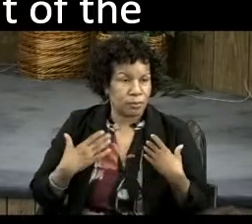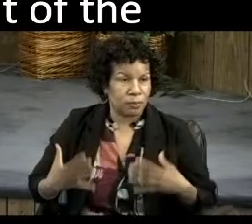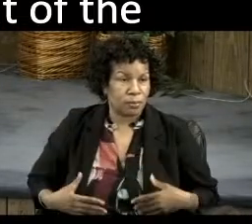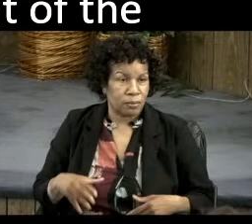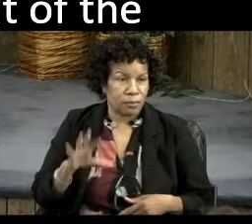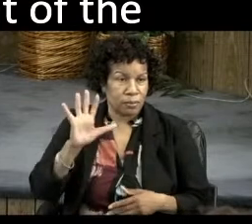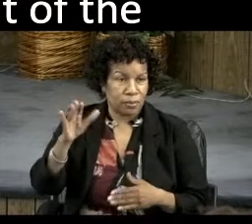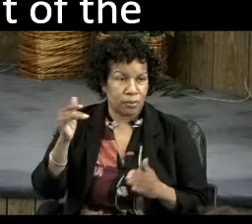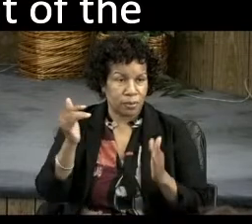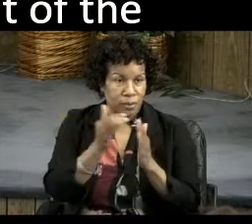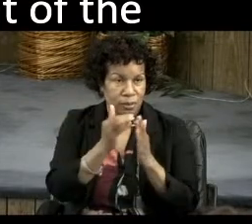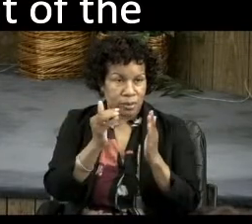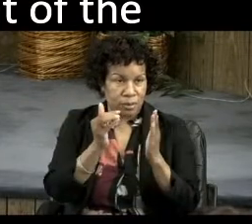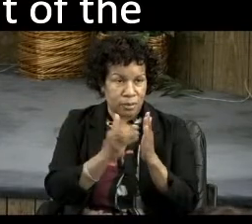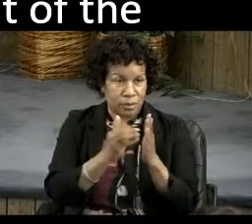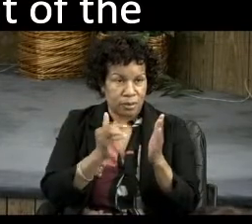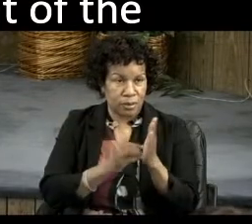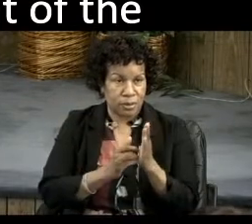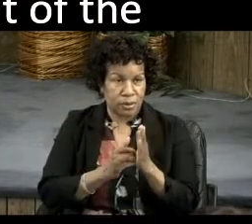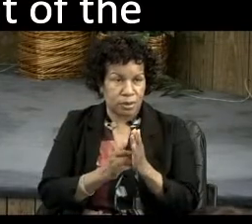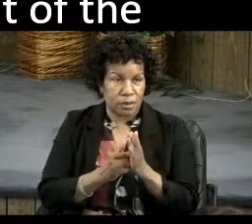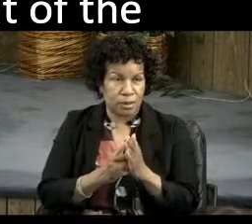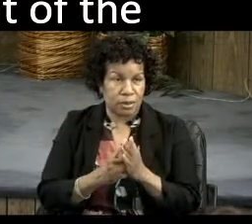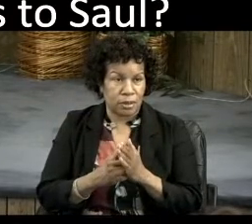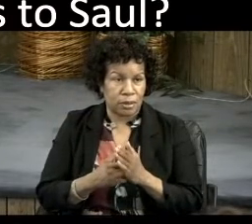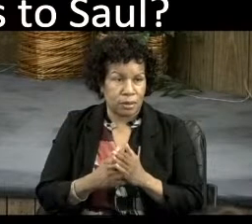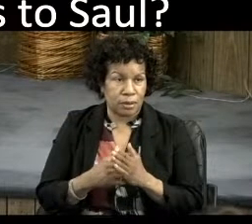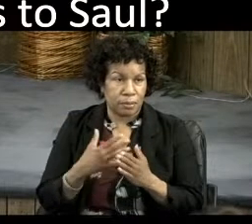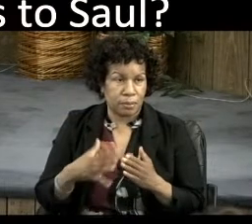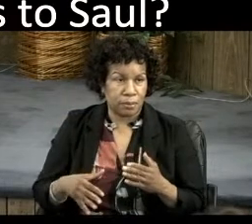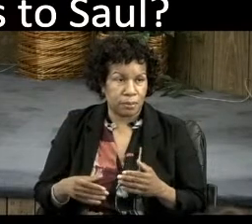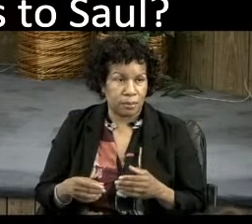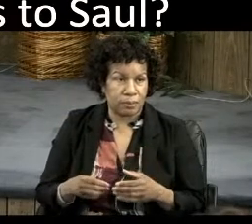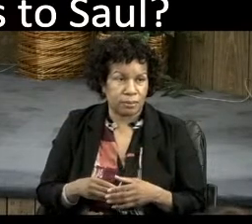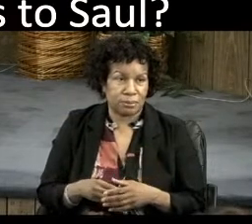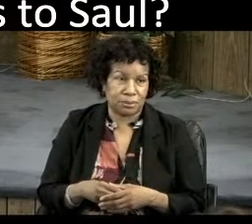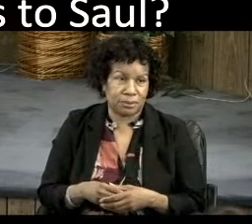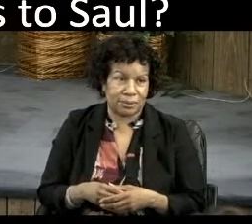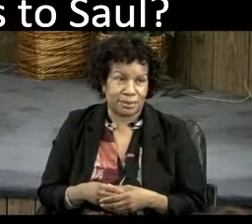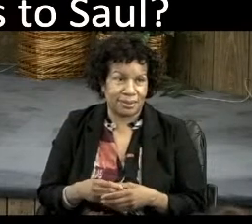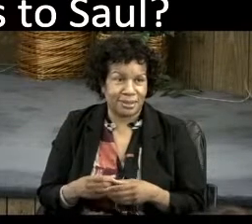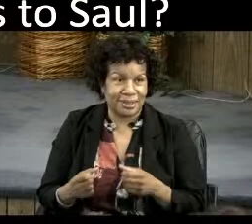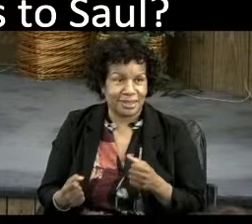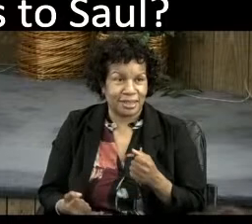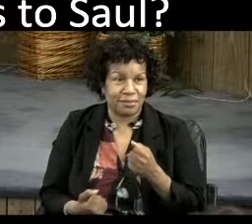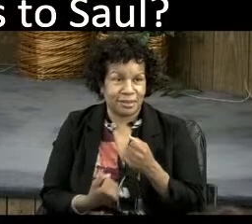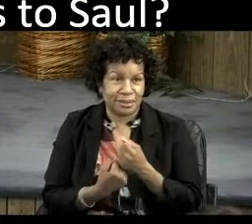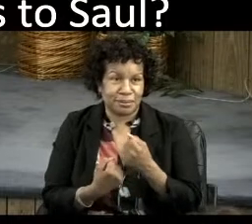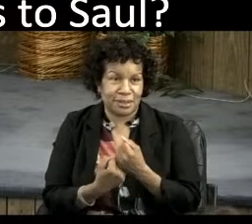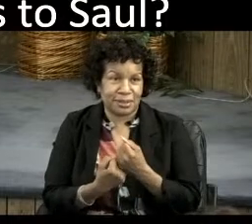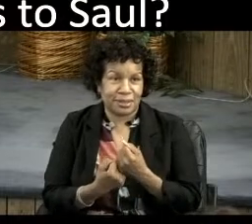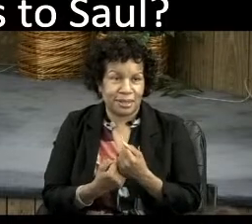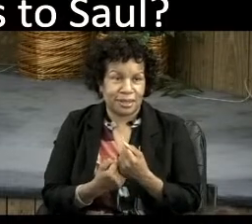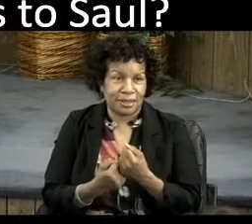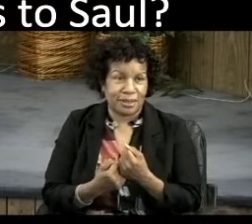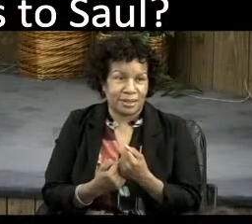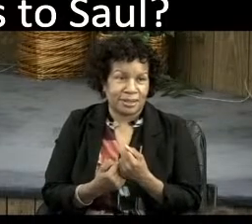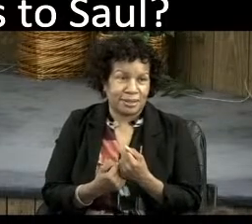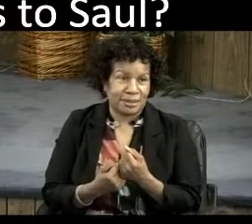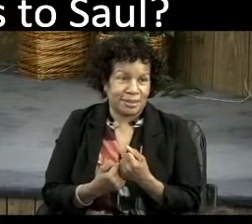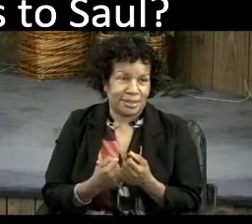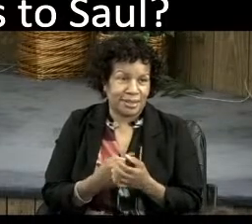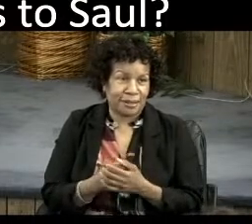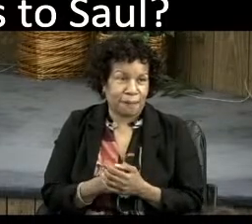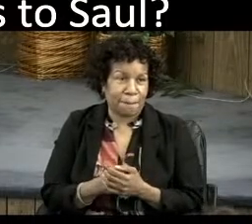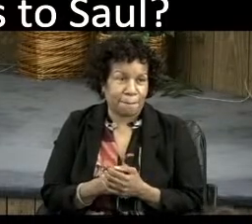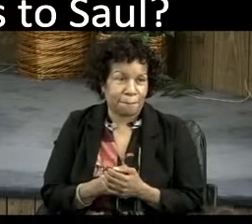was 5,000 shekels of brass. And verse 7 says, and the staff of his spear was like a